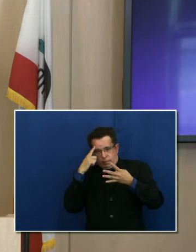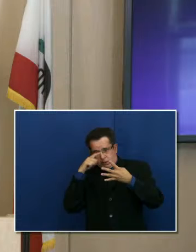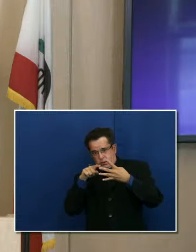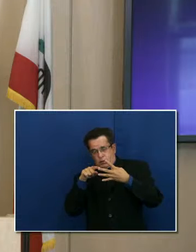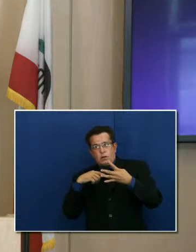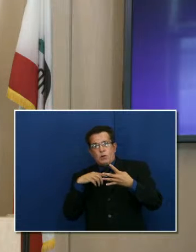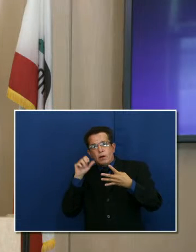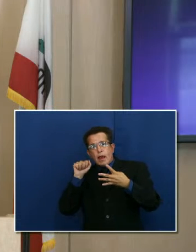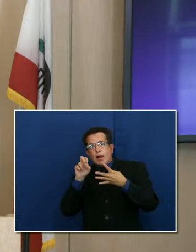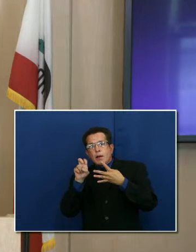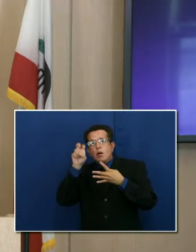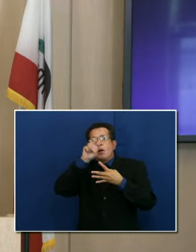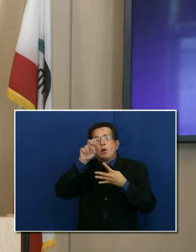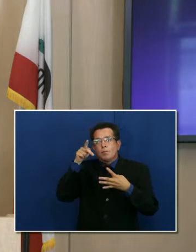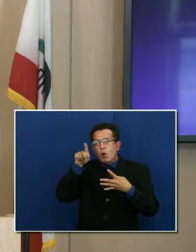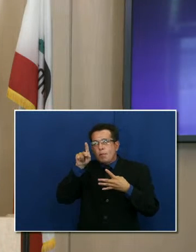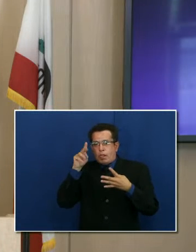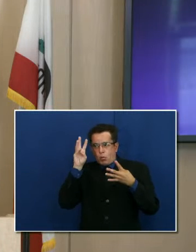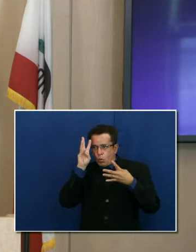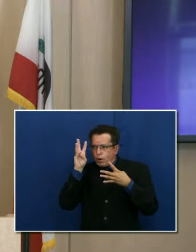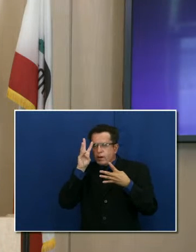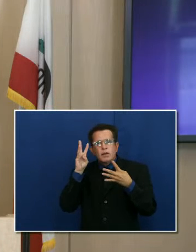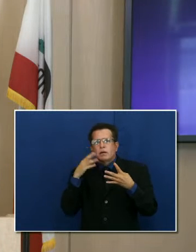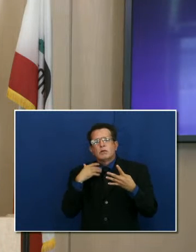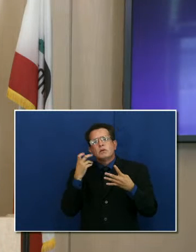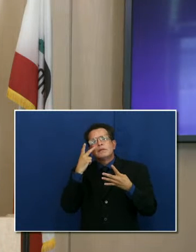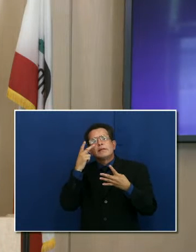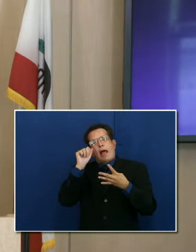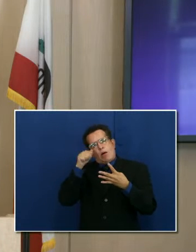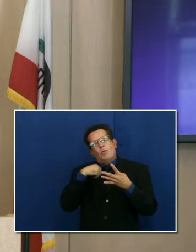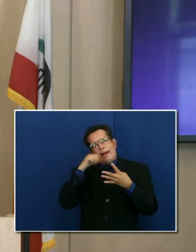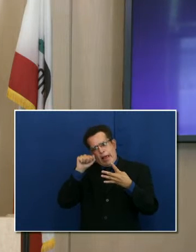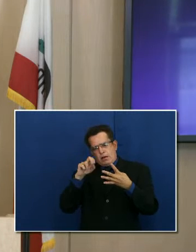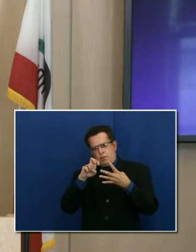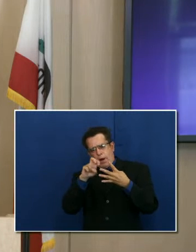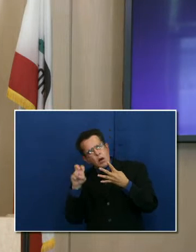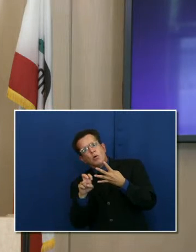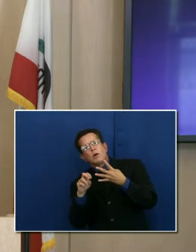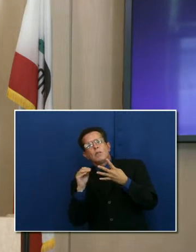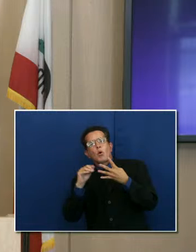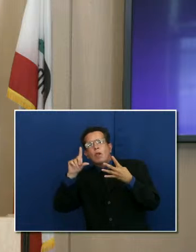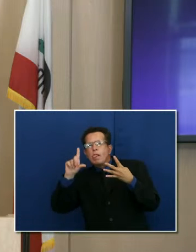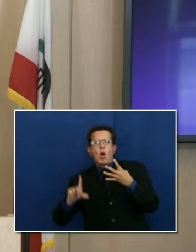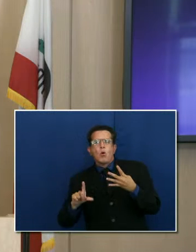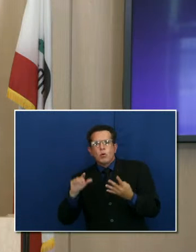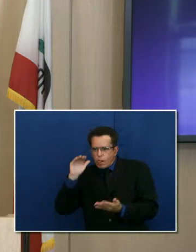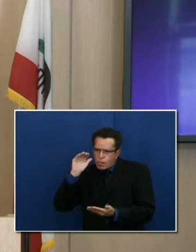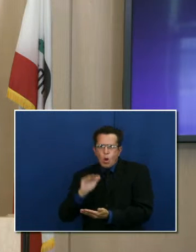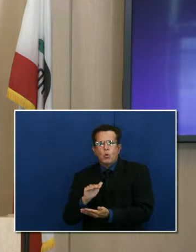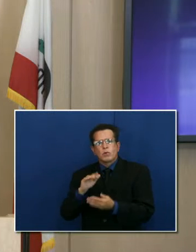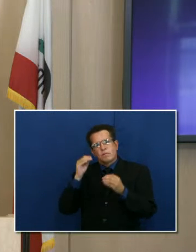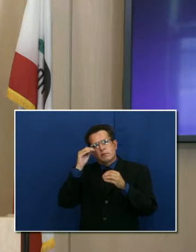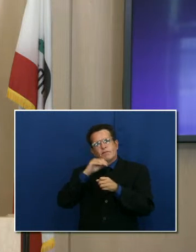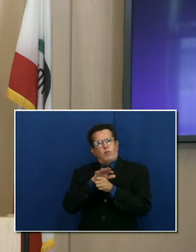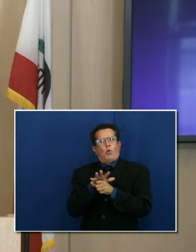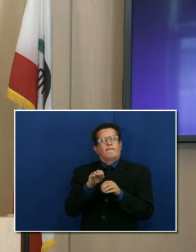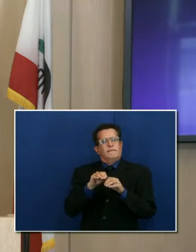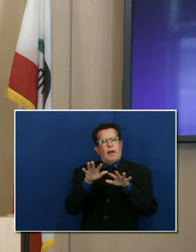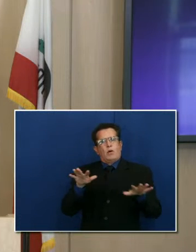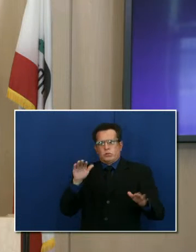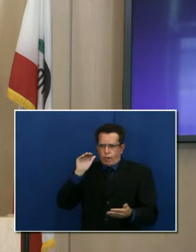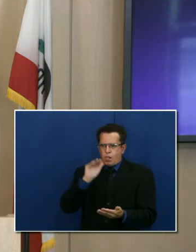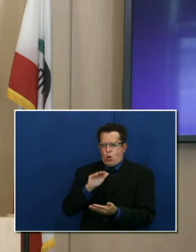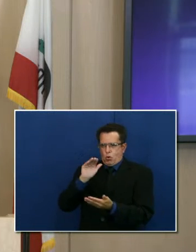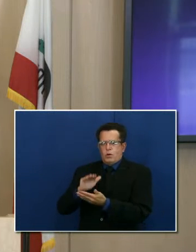to a conversation about how quickly can we lower our case count to go to the lower tier. And so it's really important that as we continue to move forward with what we're